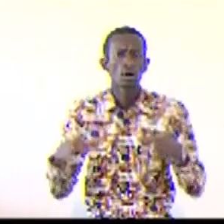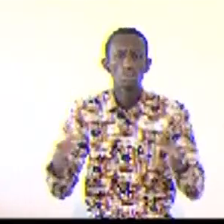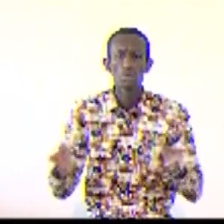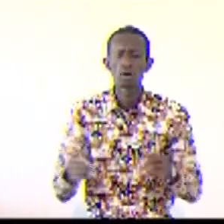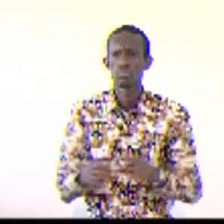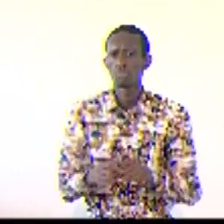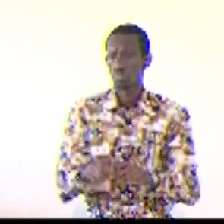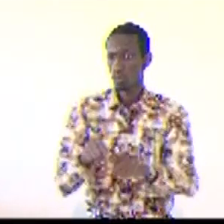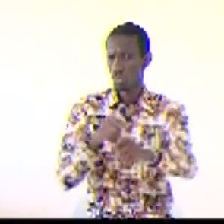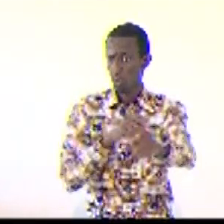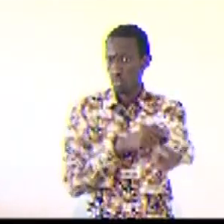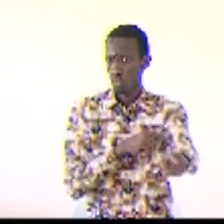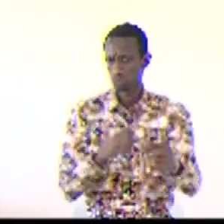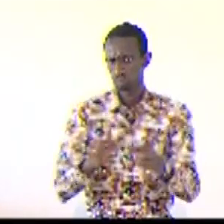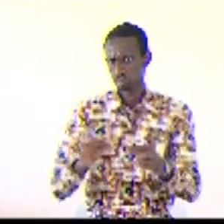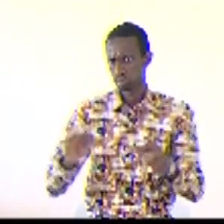of